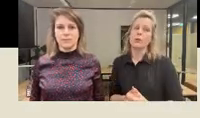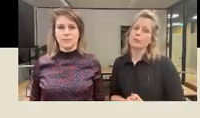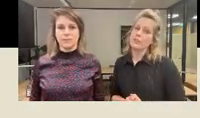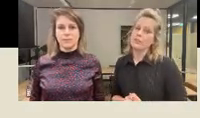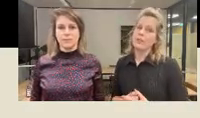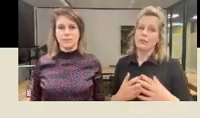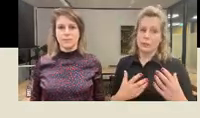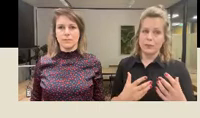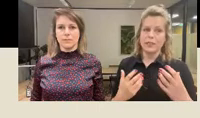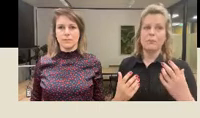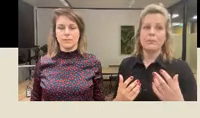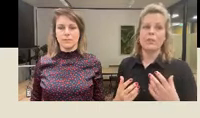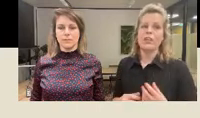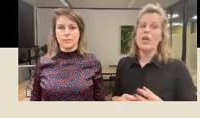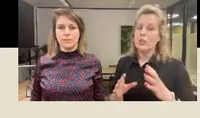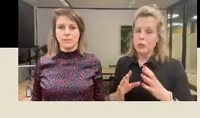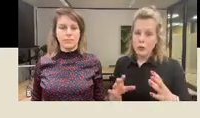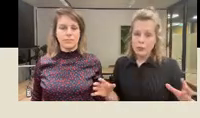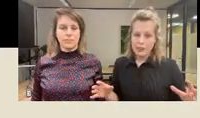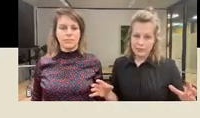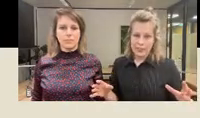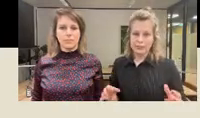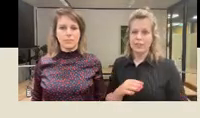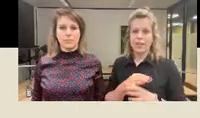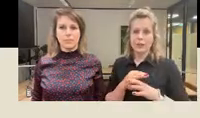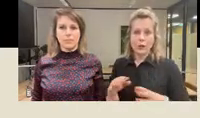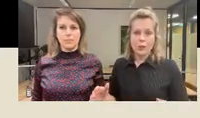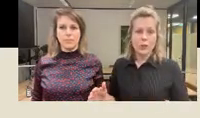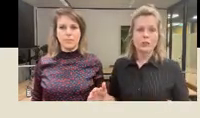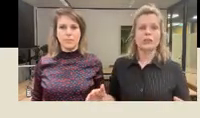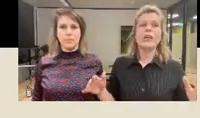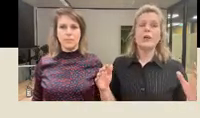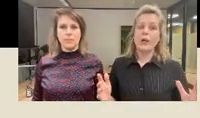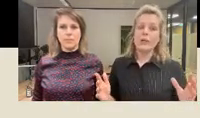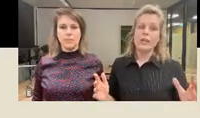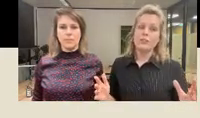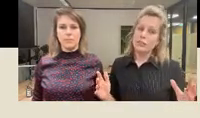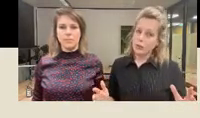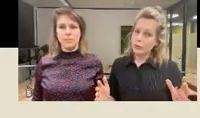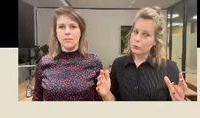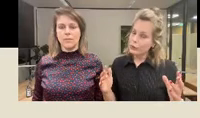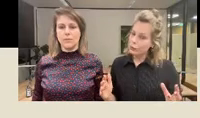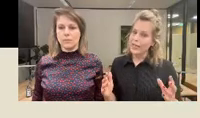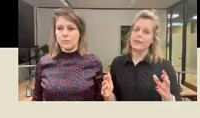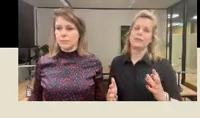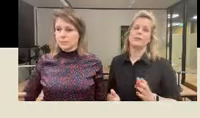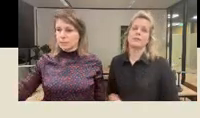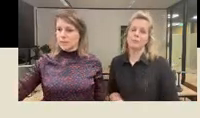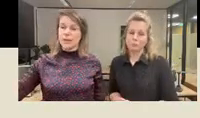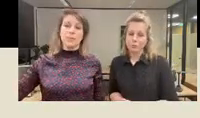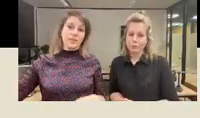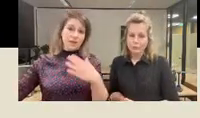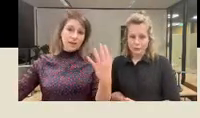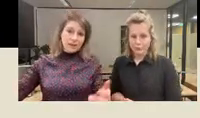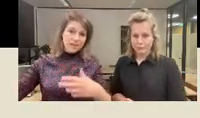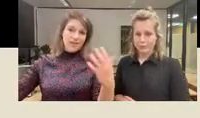to processing of the traumatic memories. No relaxation and no emotion regulation skills were trained.